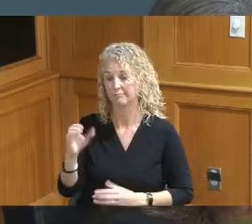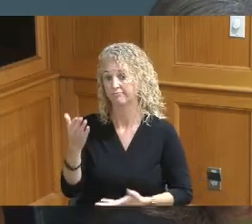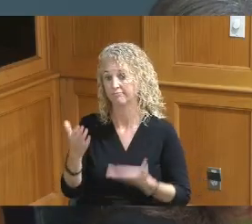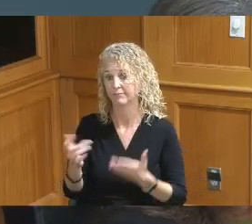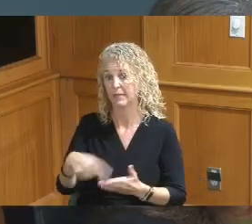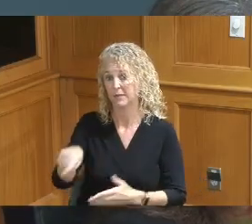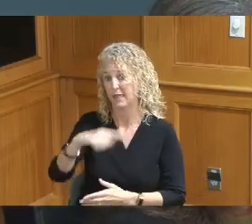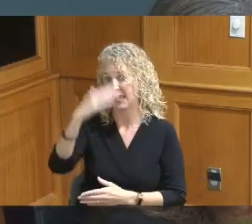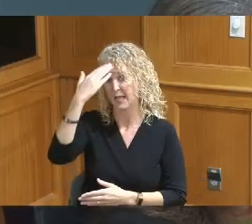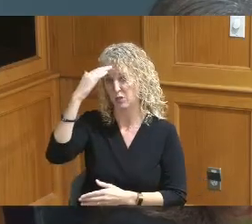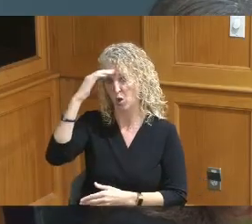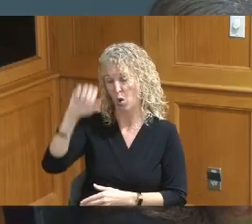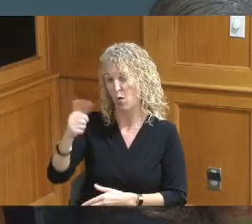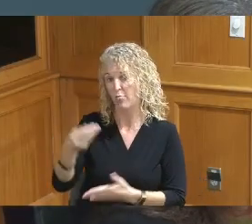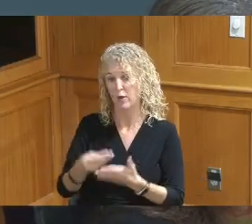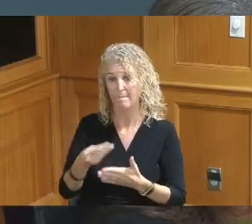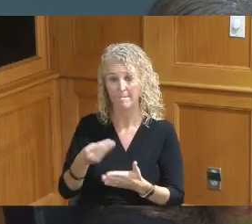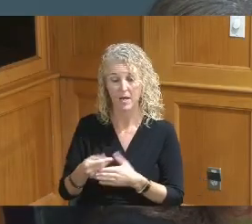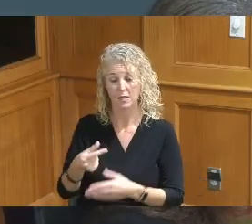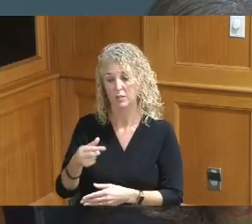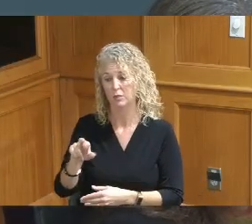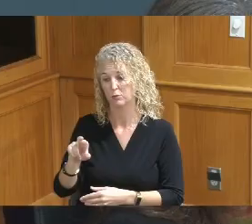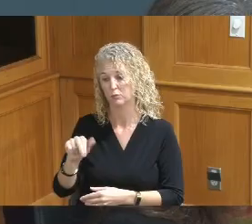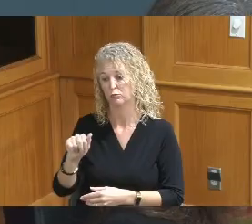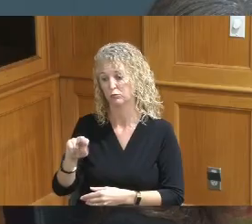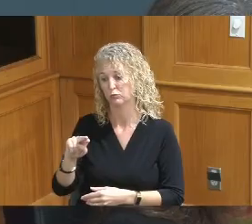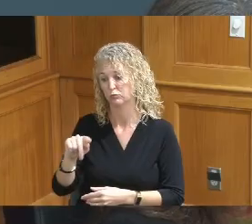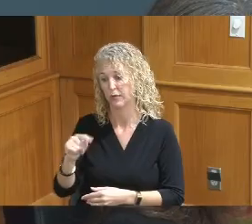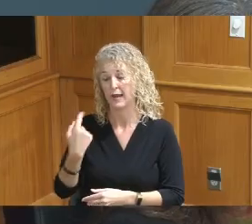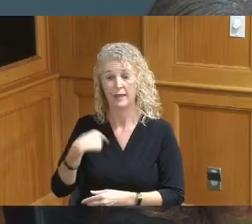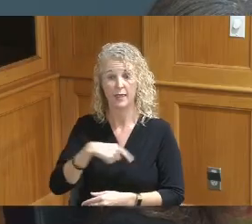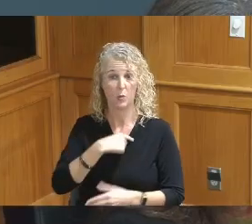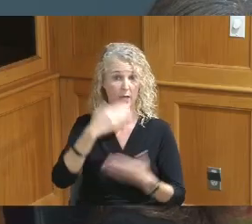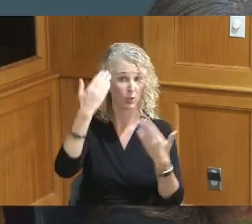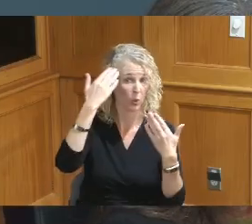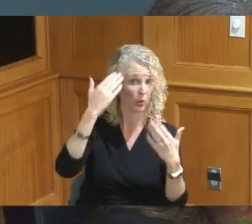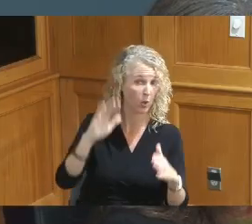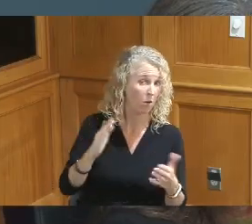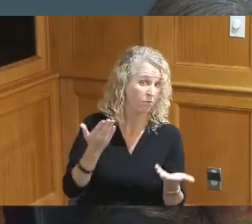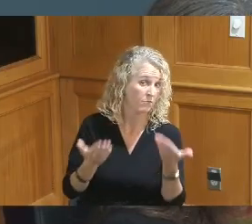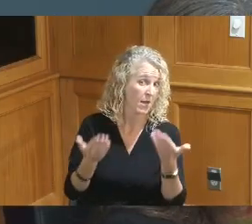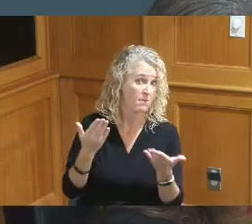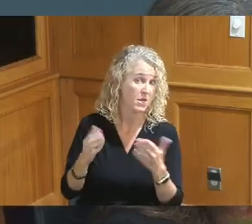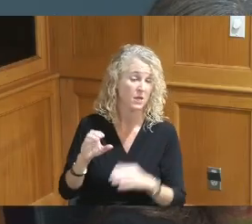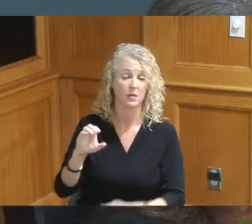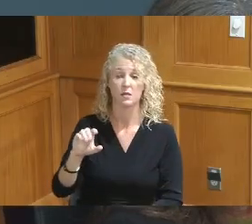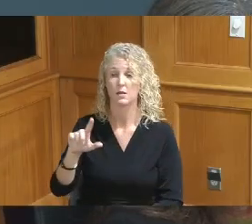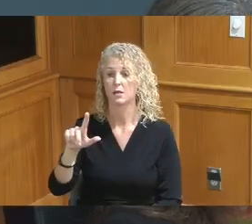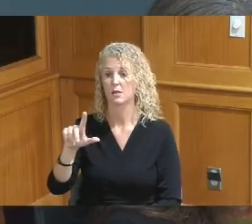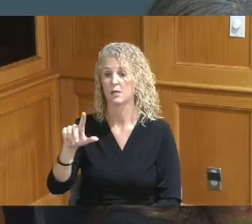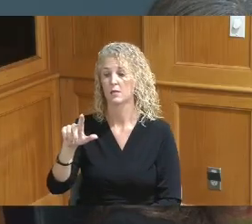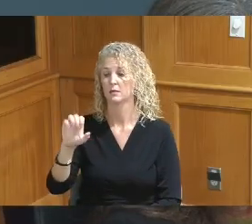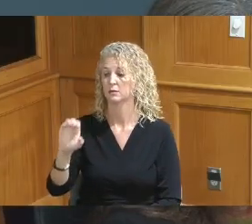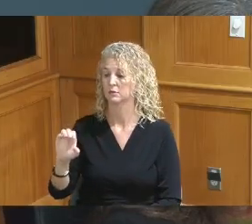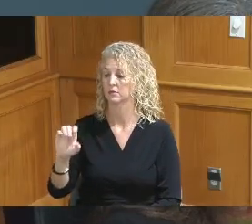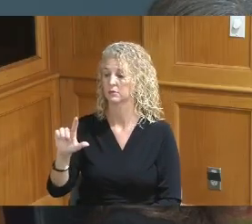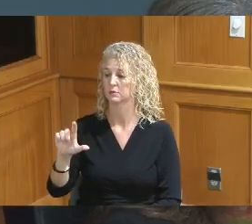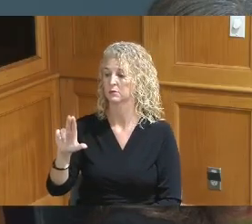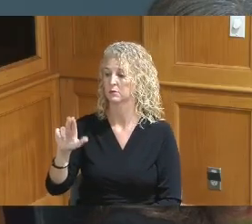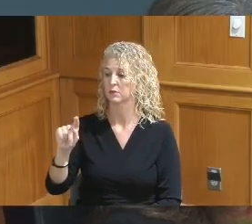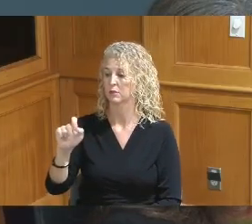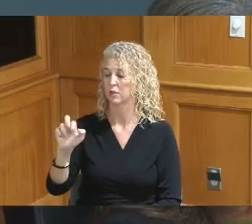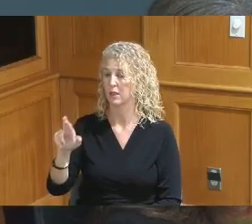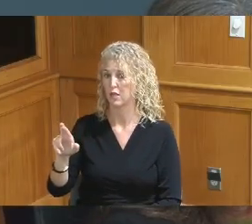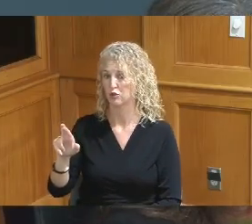know about housing monies that we don't know about. And so also the clustering element of it, I